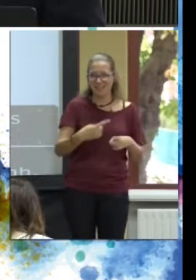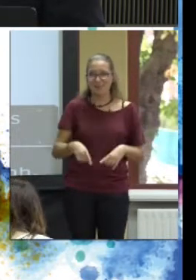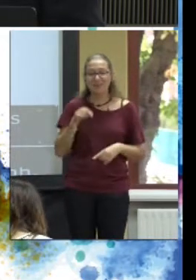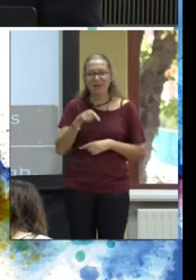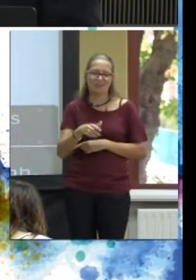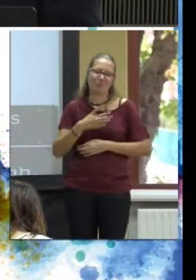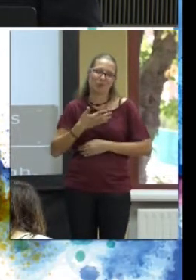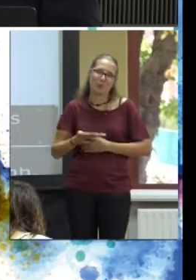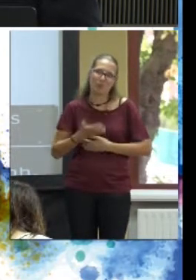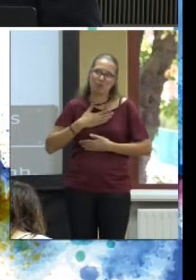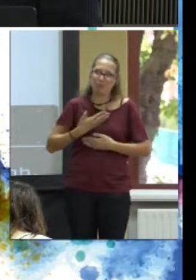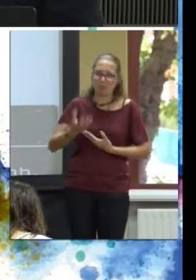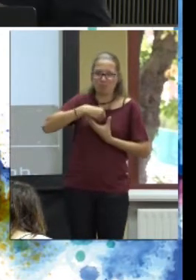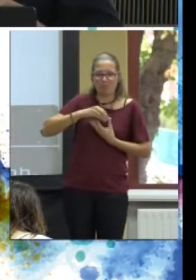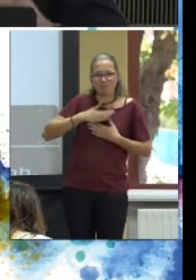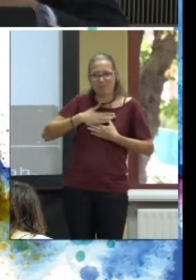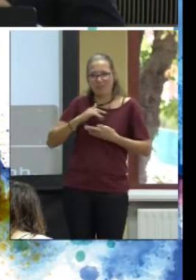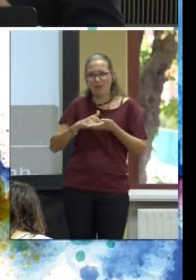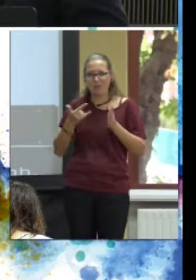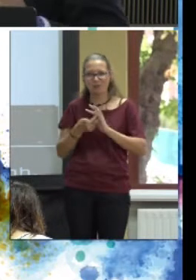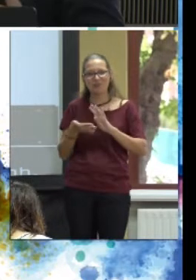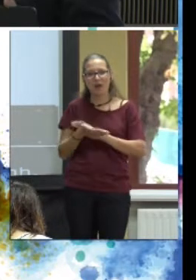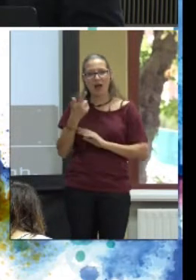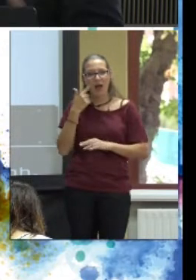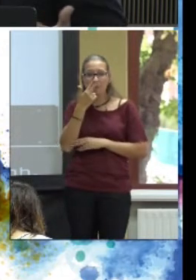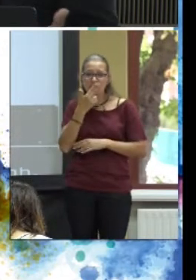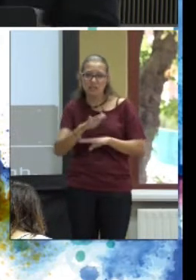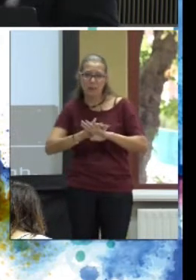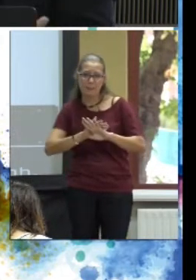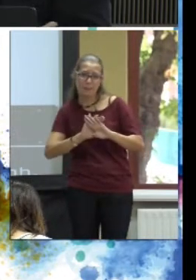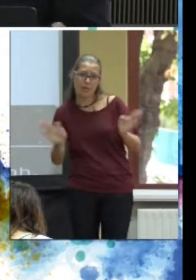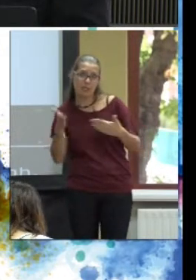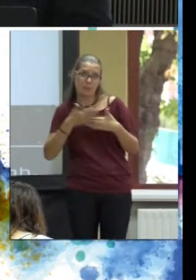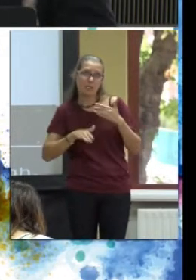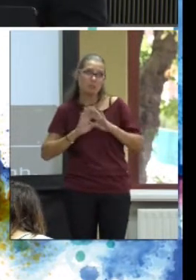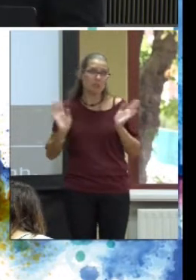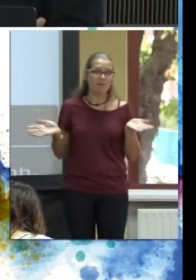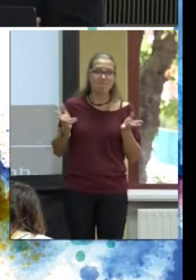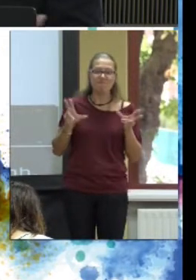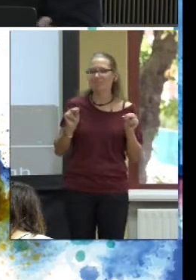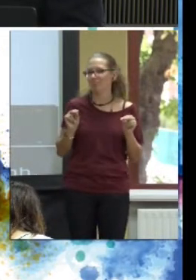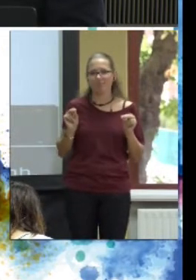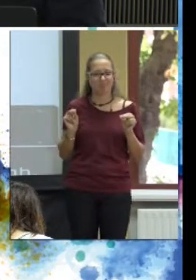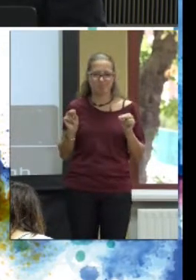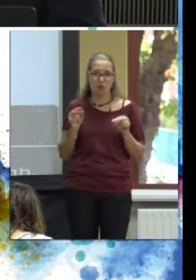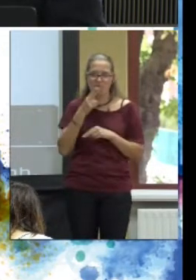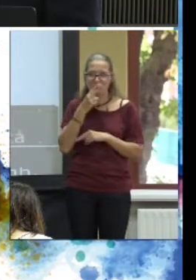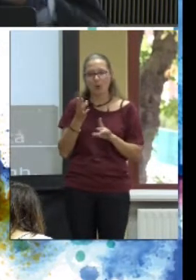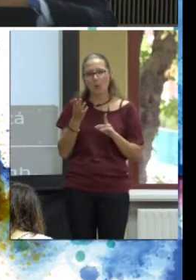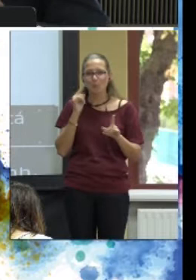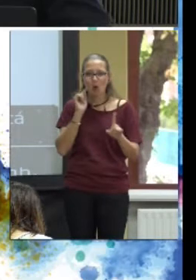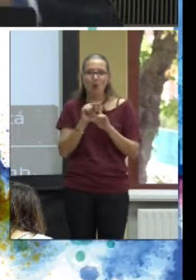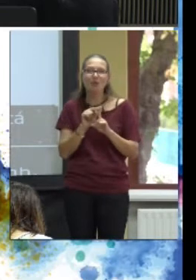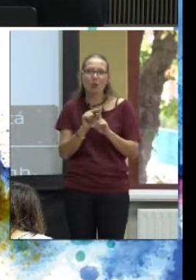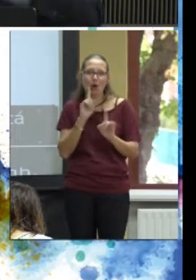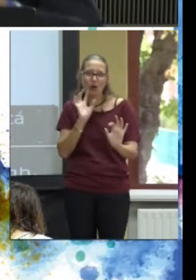school visits and so on. So that's the philosophy behind our project, so that we are not just restrained to this